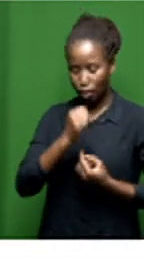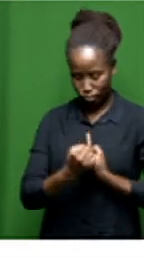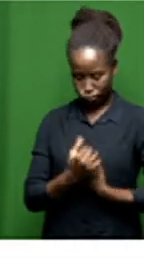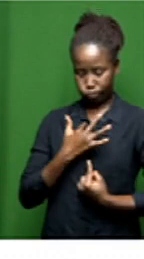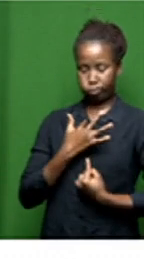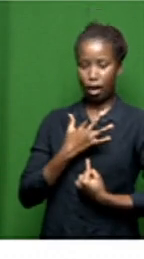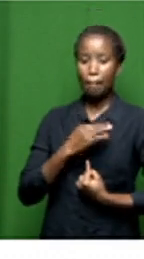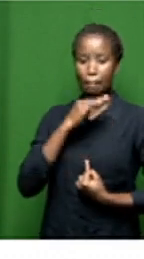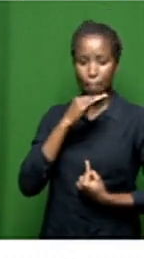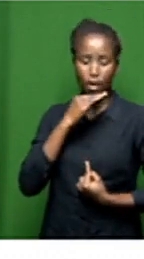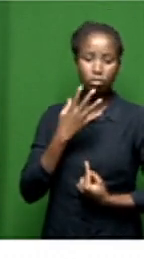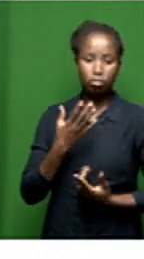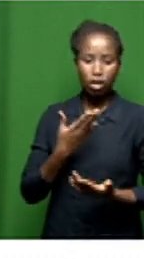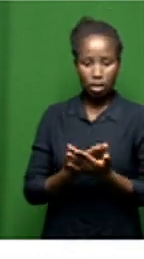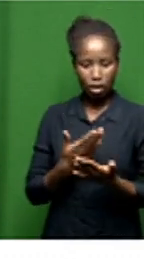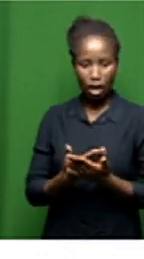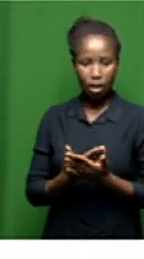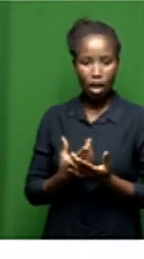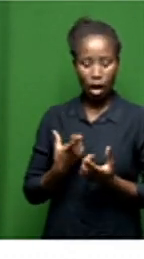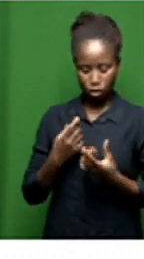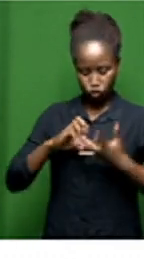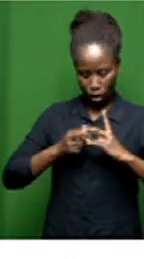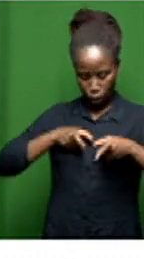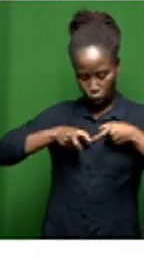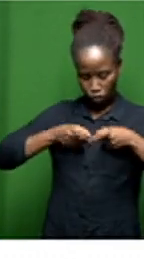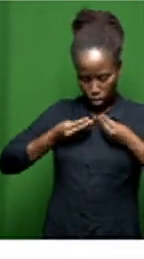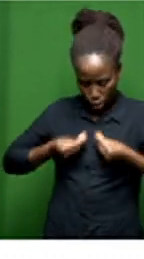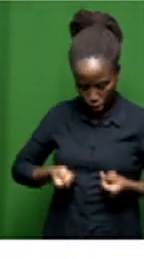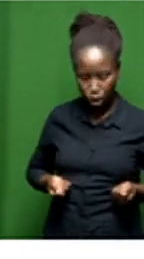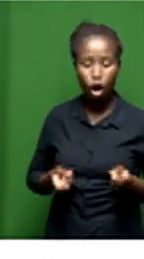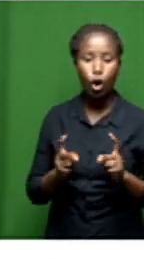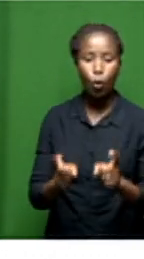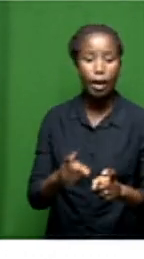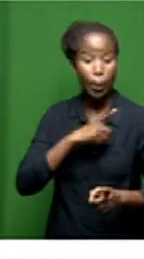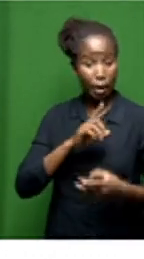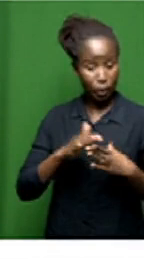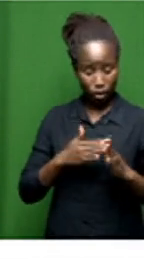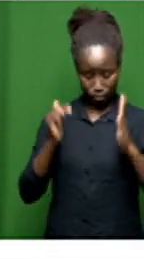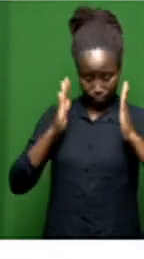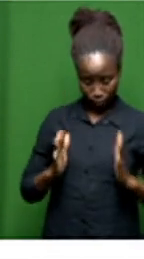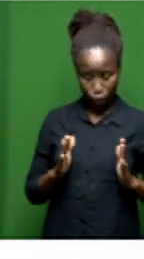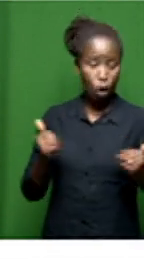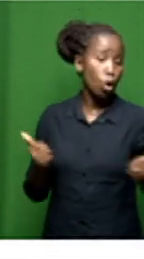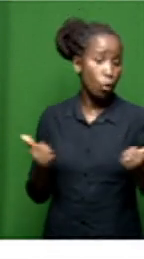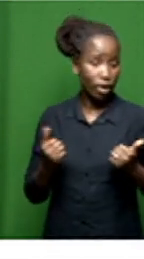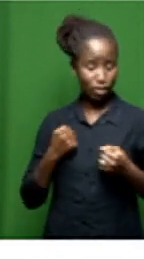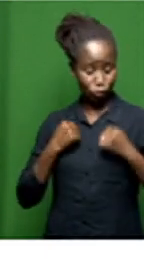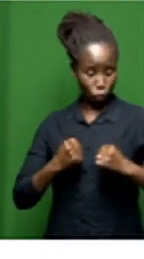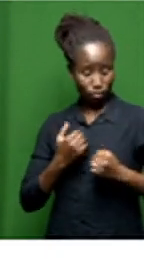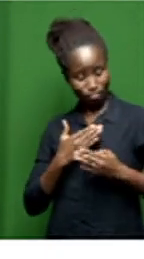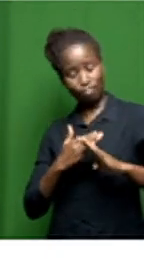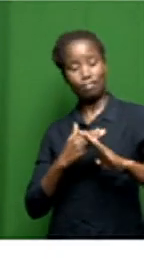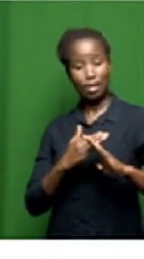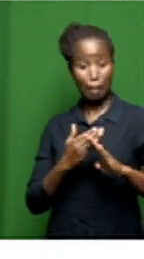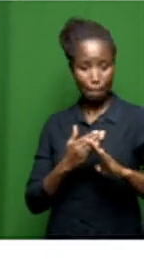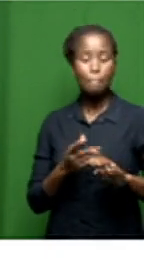your body, your viral load can be overcome very quickly, because your own immune system will overcome the virus, which means